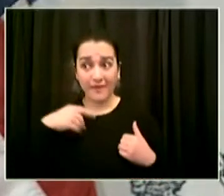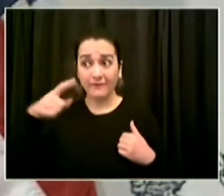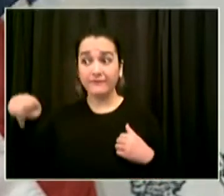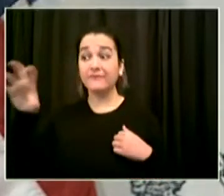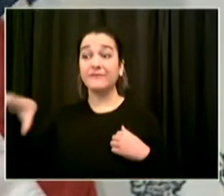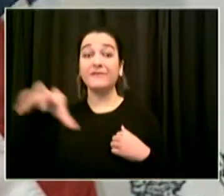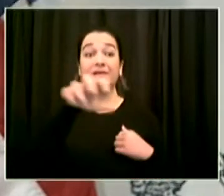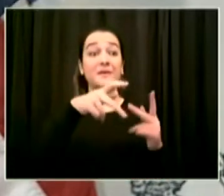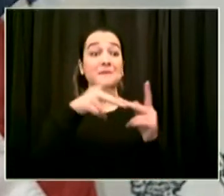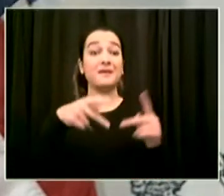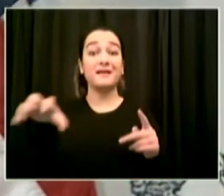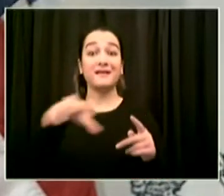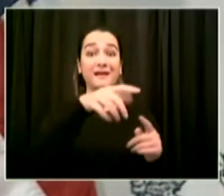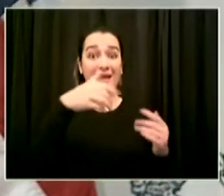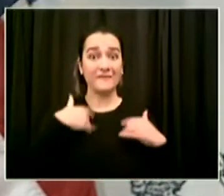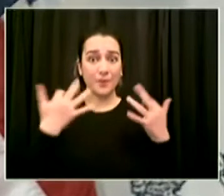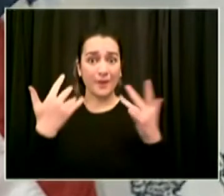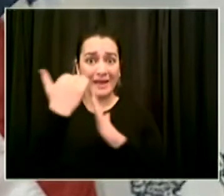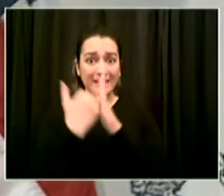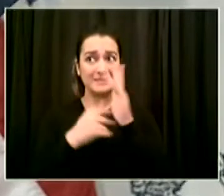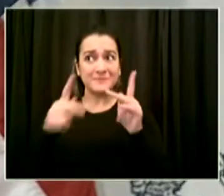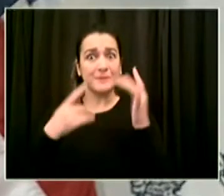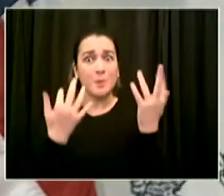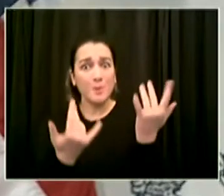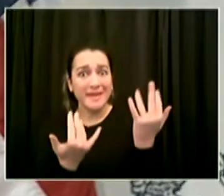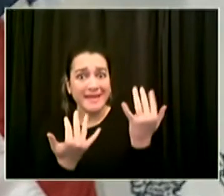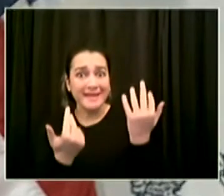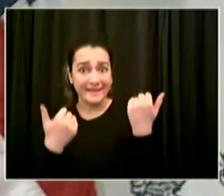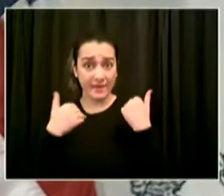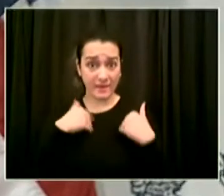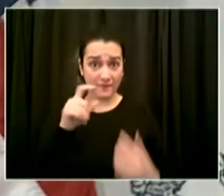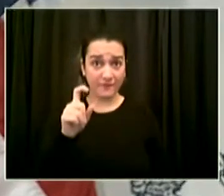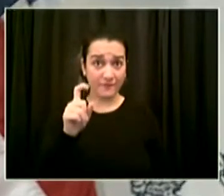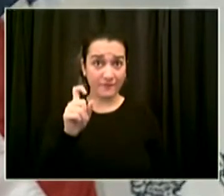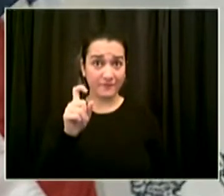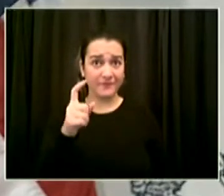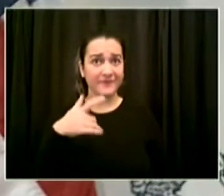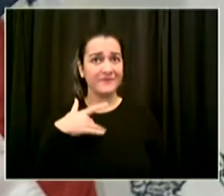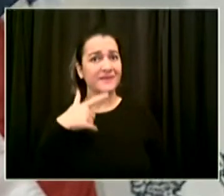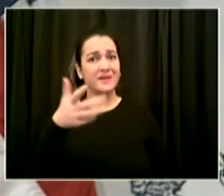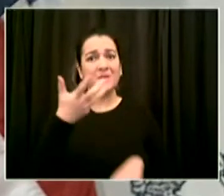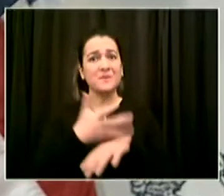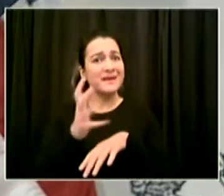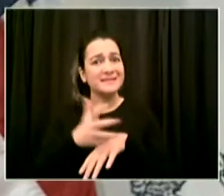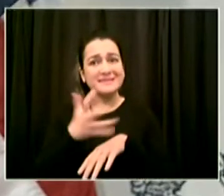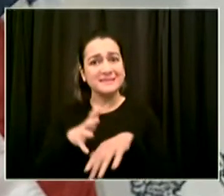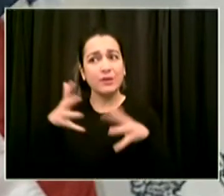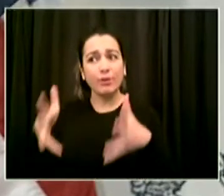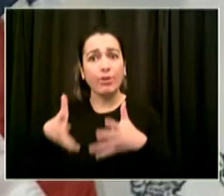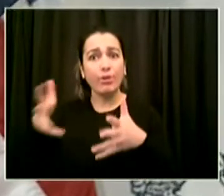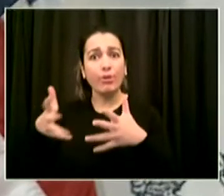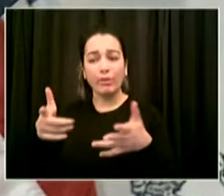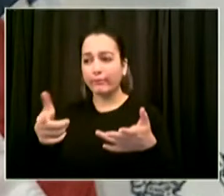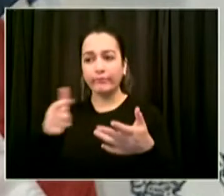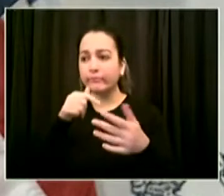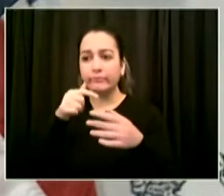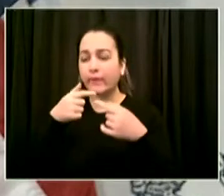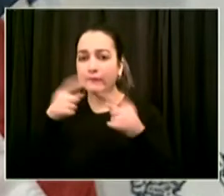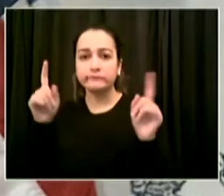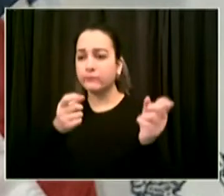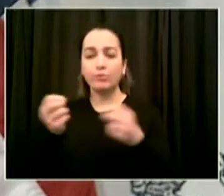Dr. Choksi, but I'll say this, Andrew. Obviously, our goal is to use every single dose, and